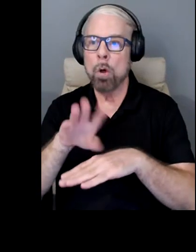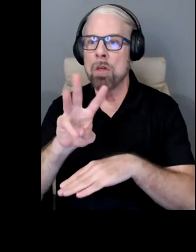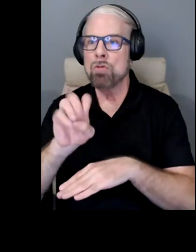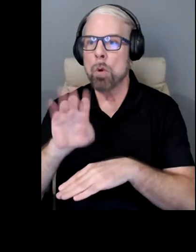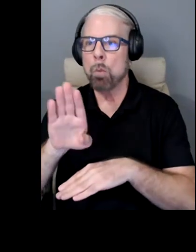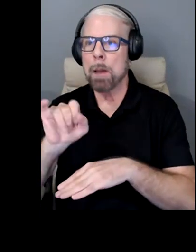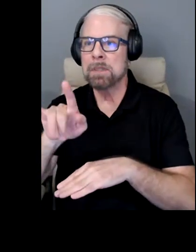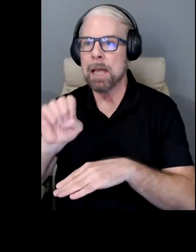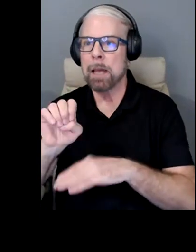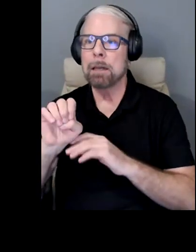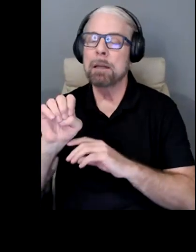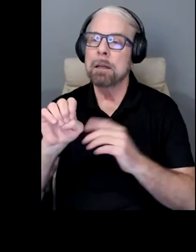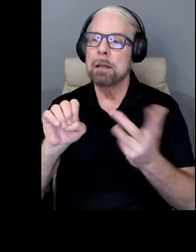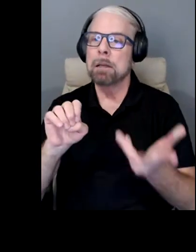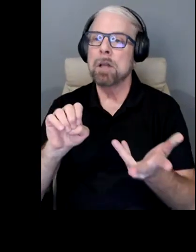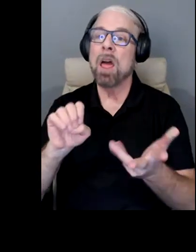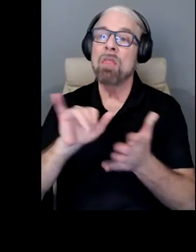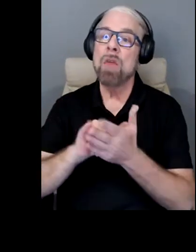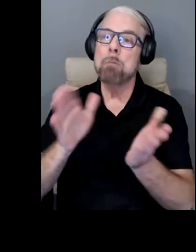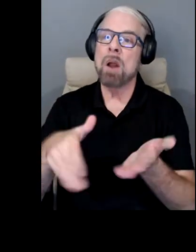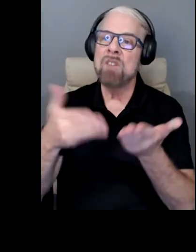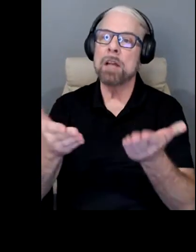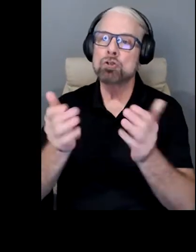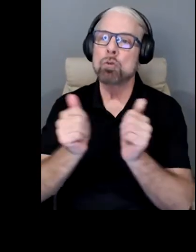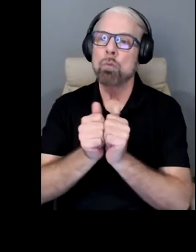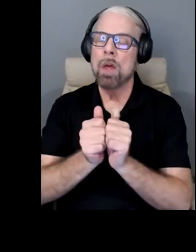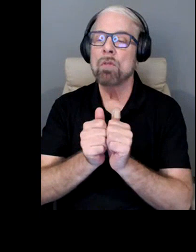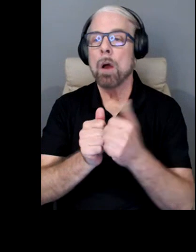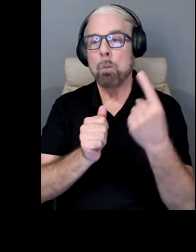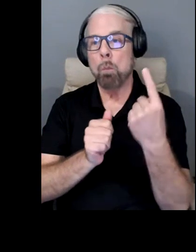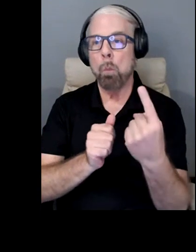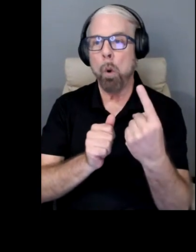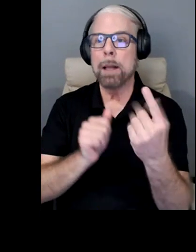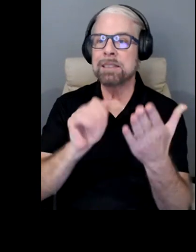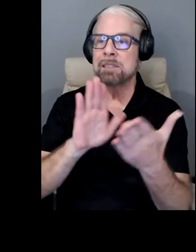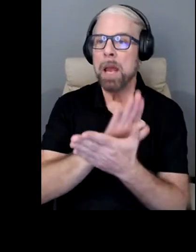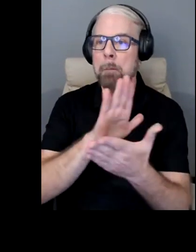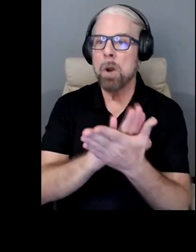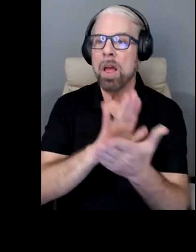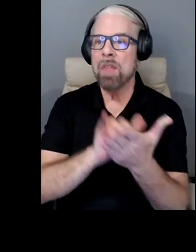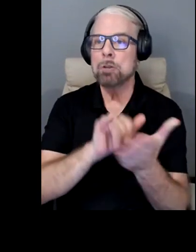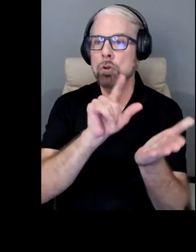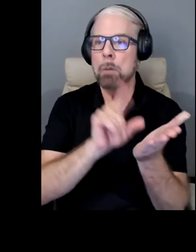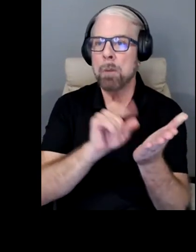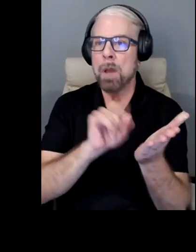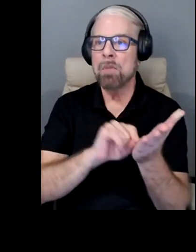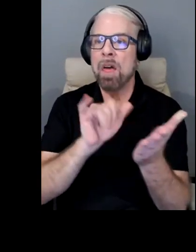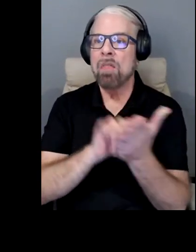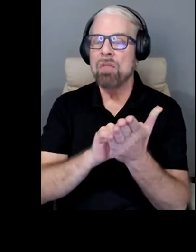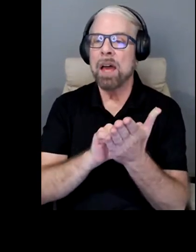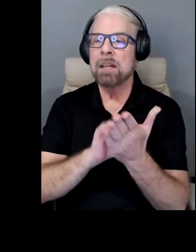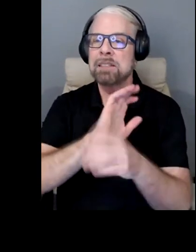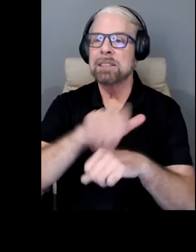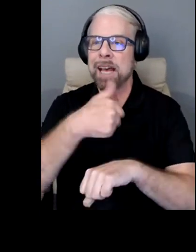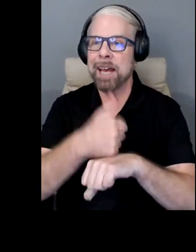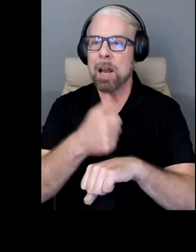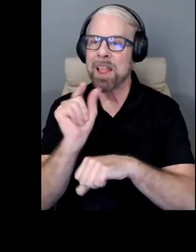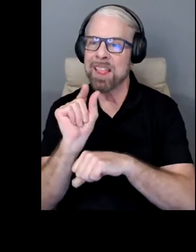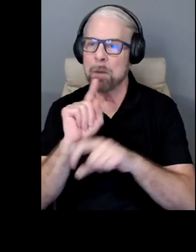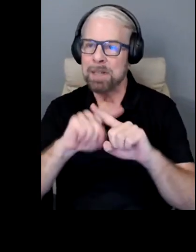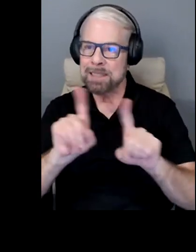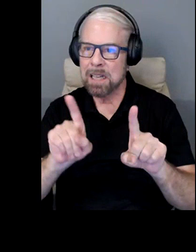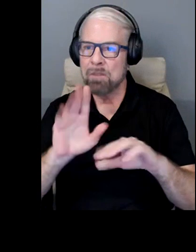it's it provides you a single sheet that you can print that's been formatted slightly differently